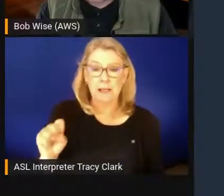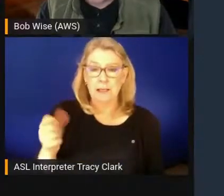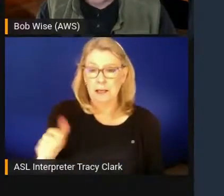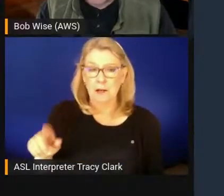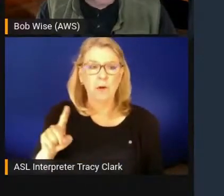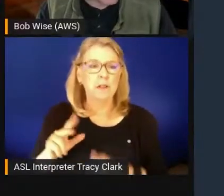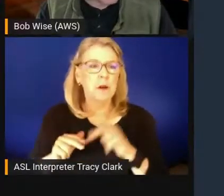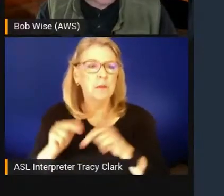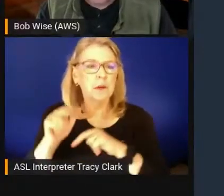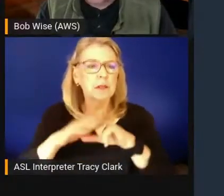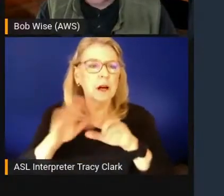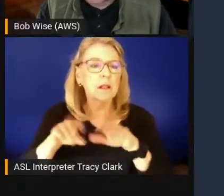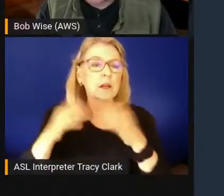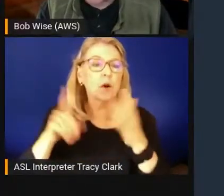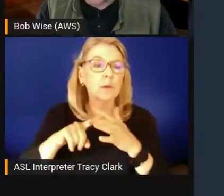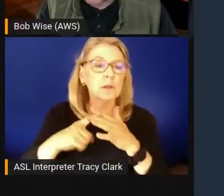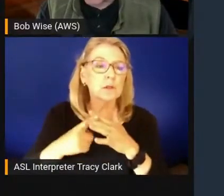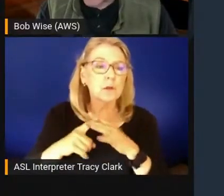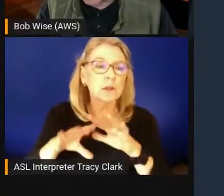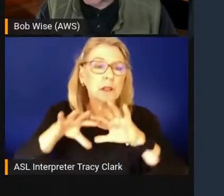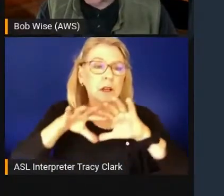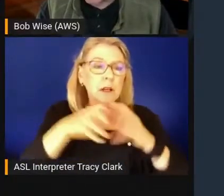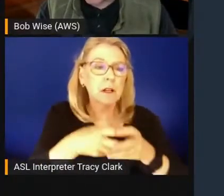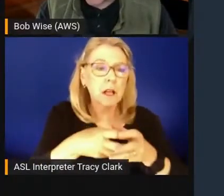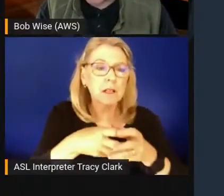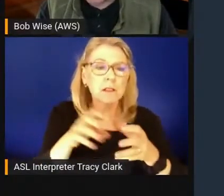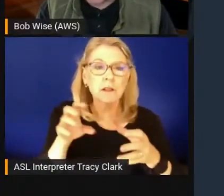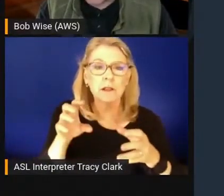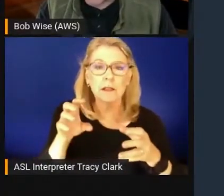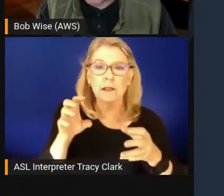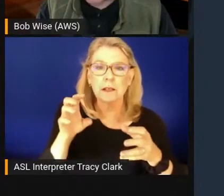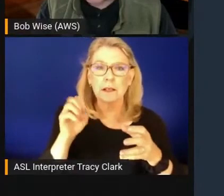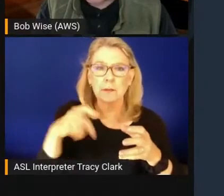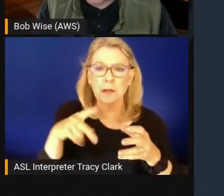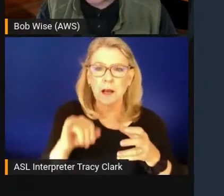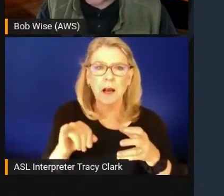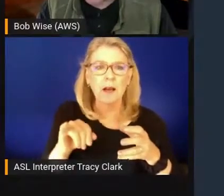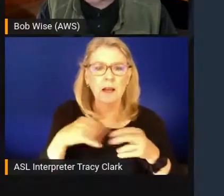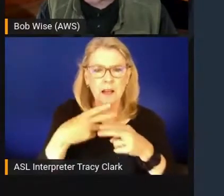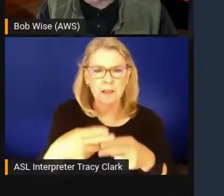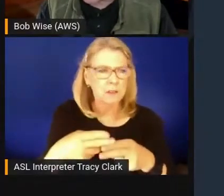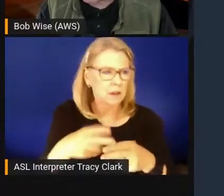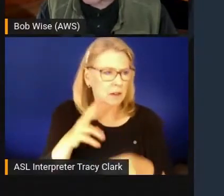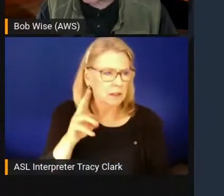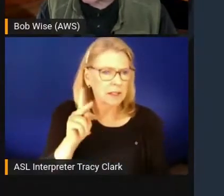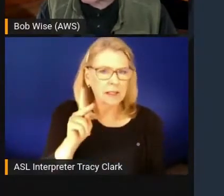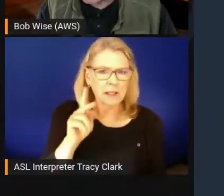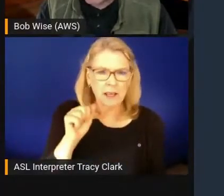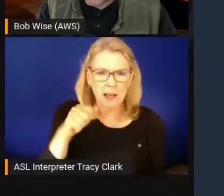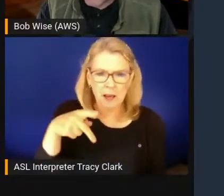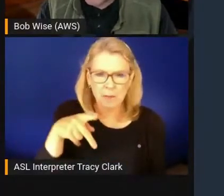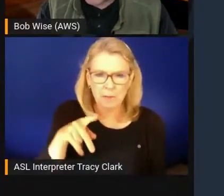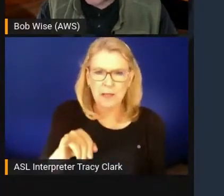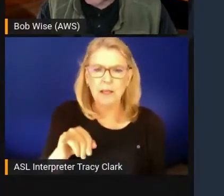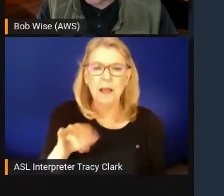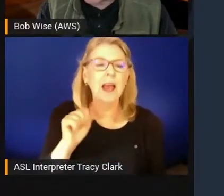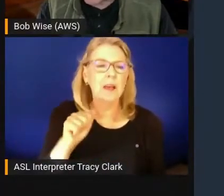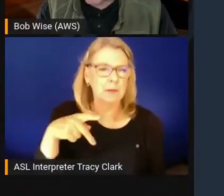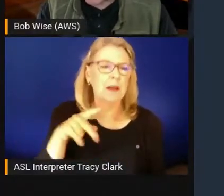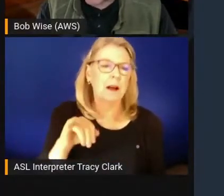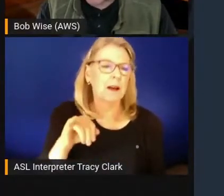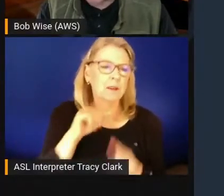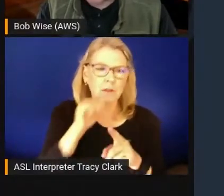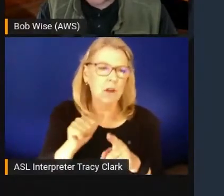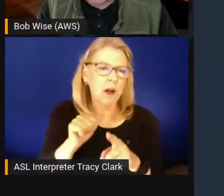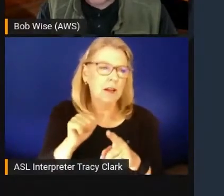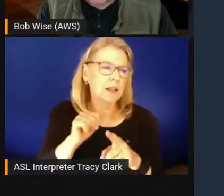open source cluster API, usually referred to as CAPI. So you're not locked into any proprietary technology. It includes cluster